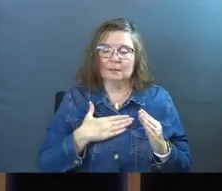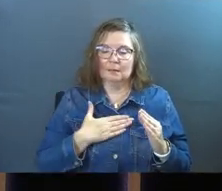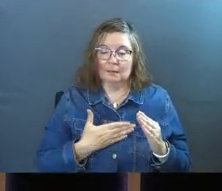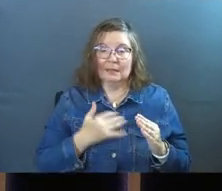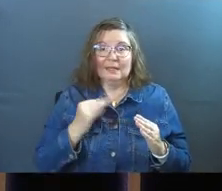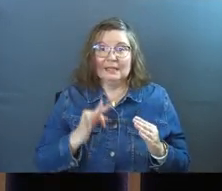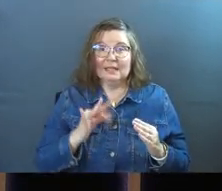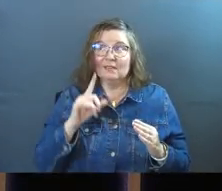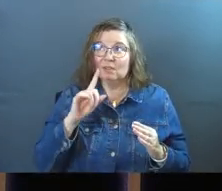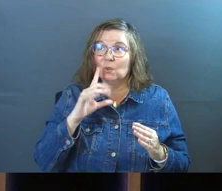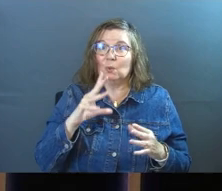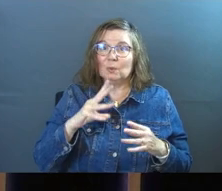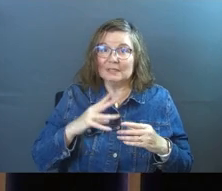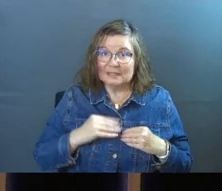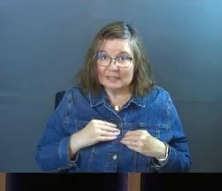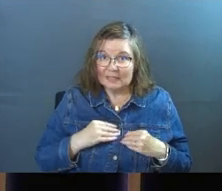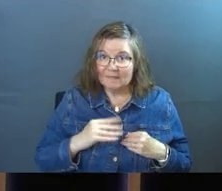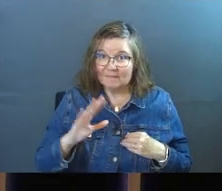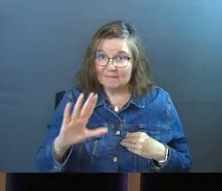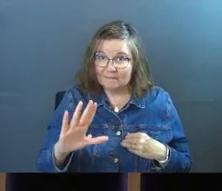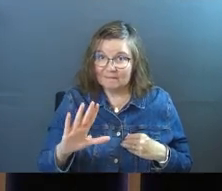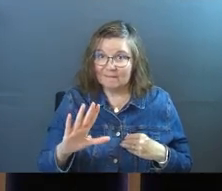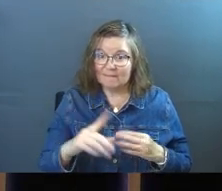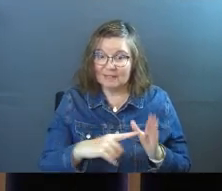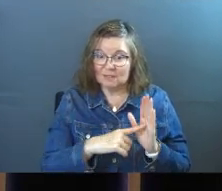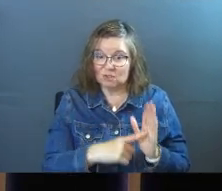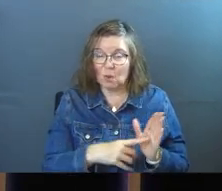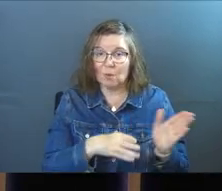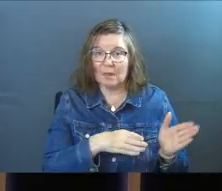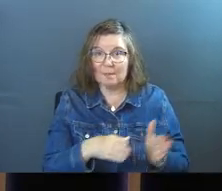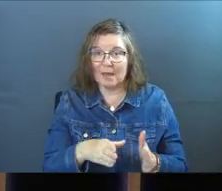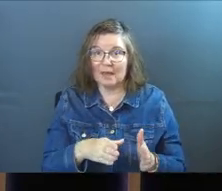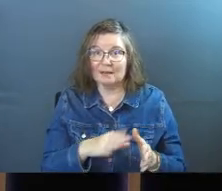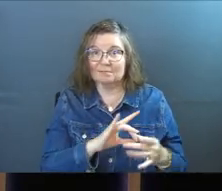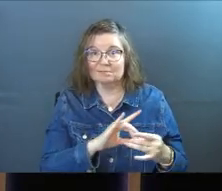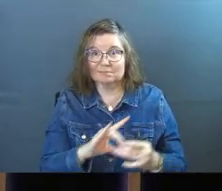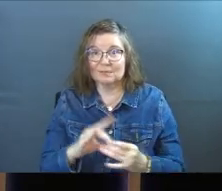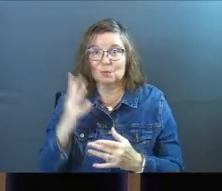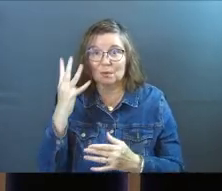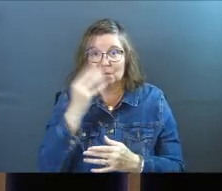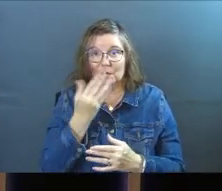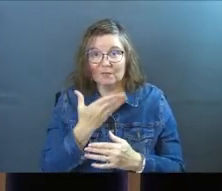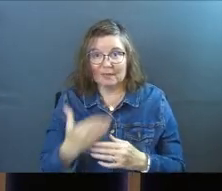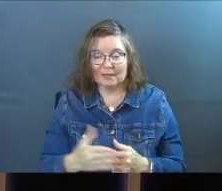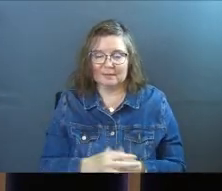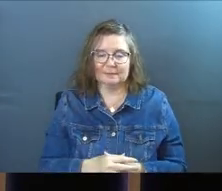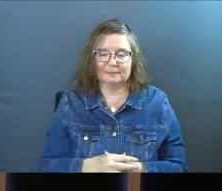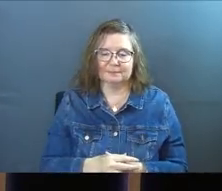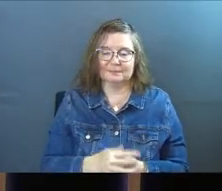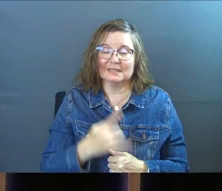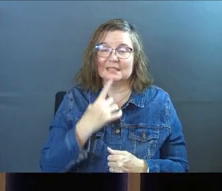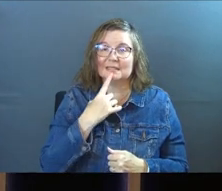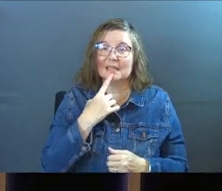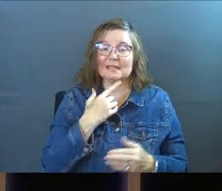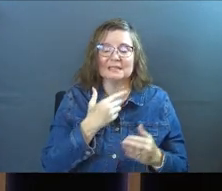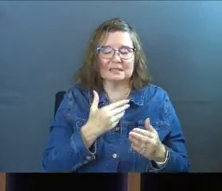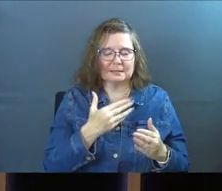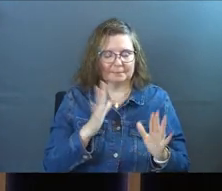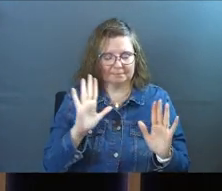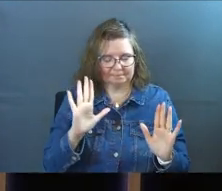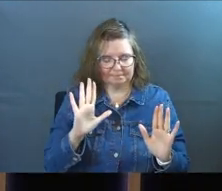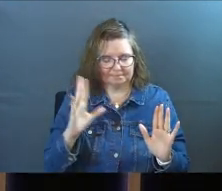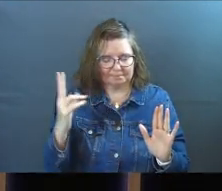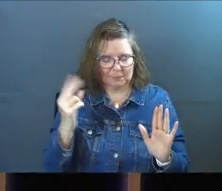And if you'll receive it, he's showing us the pathway to a deep faith. He says, even